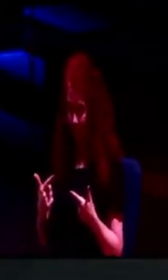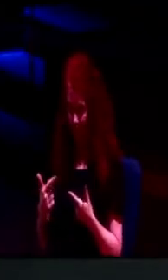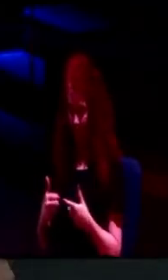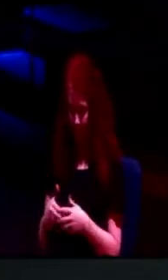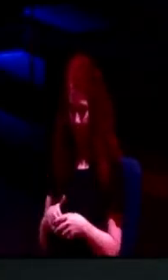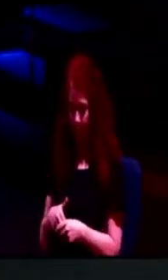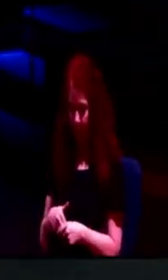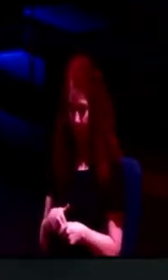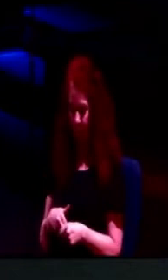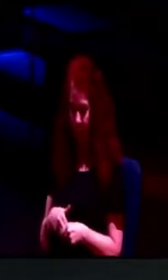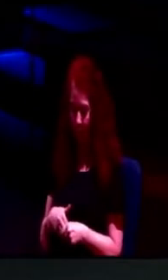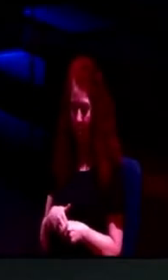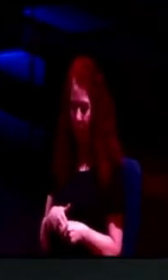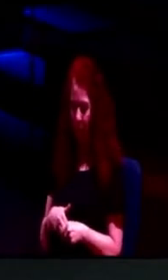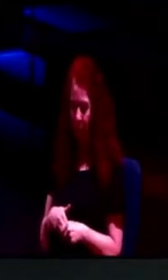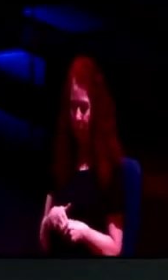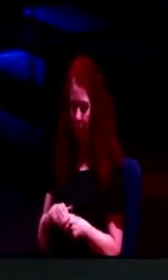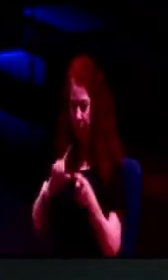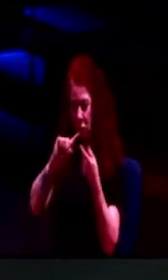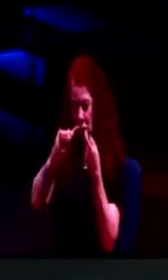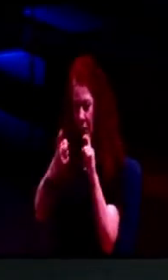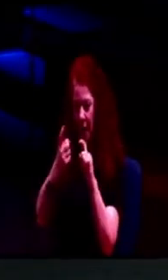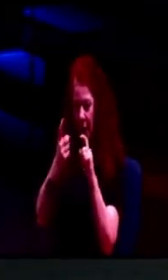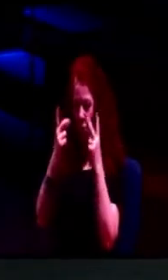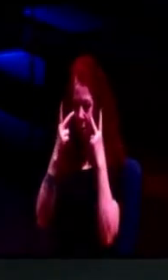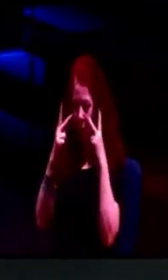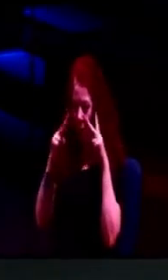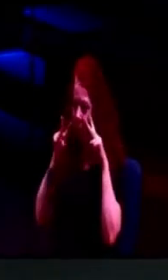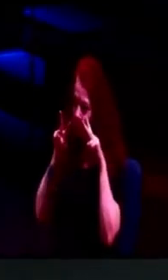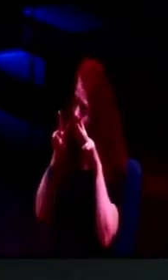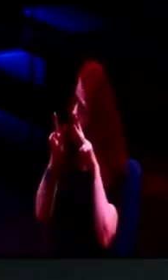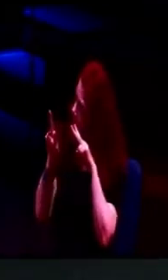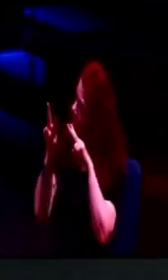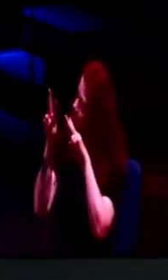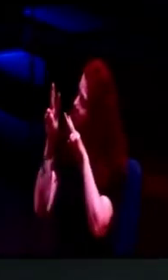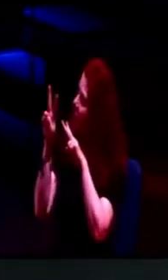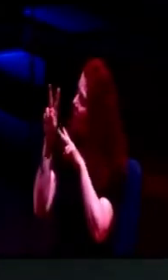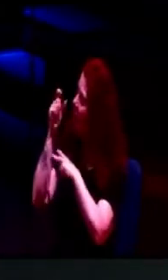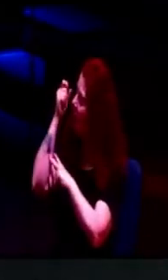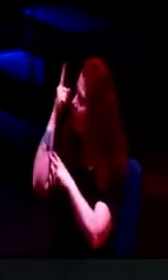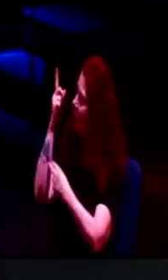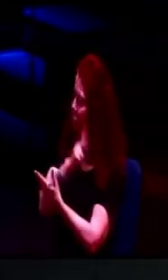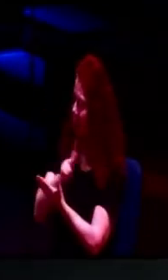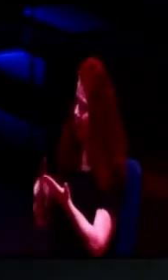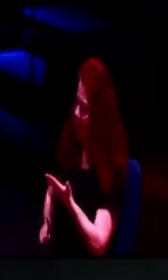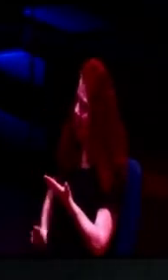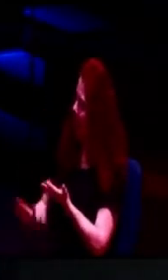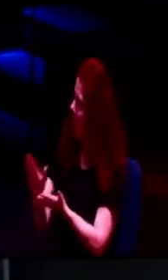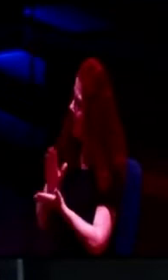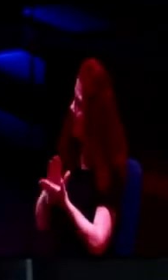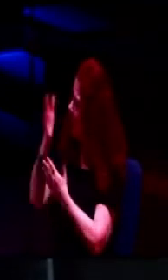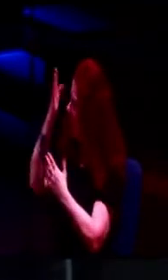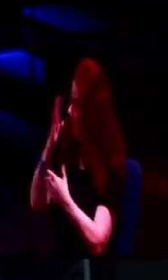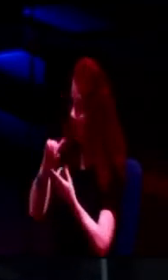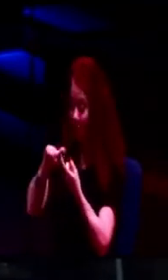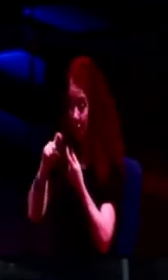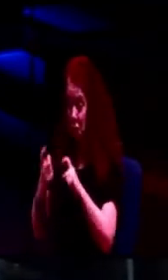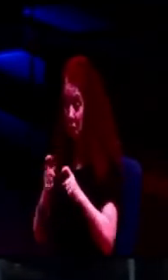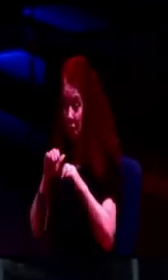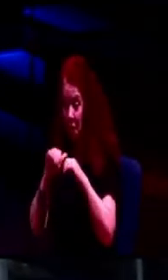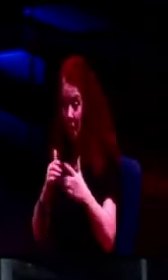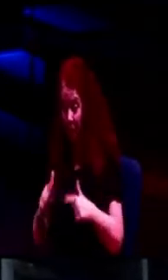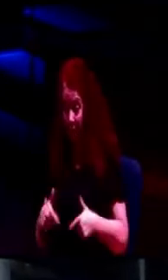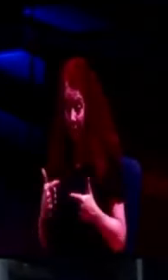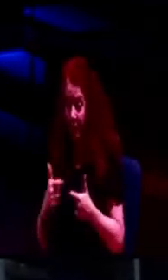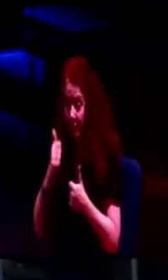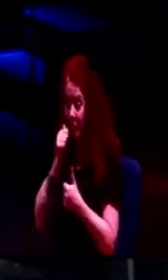They eliminated their worldview and got a crystal clear kingdom view. And it changed how they lived